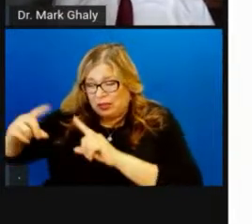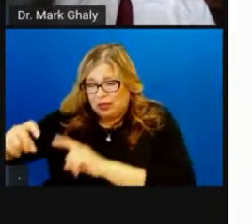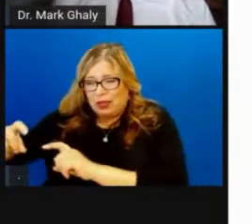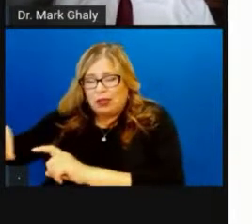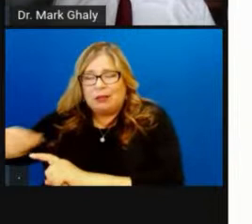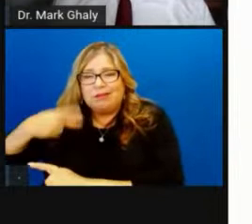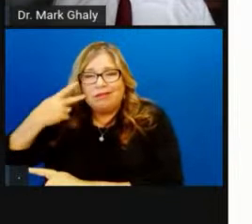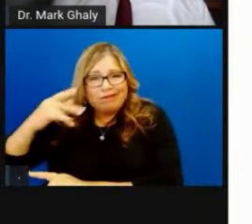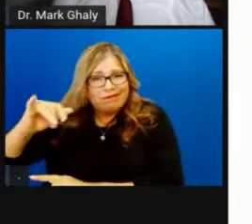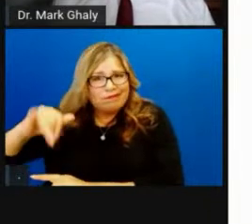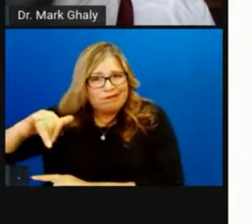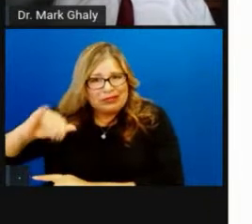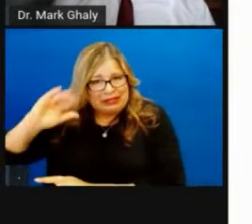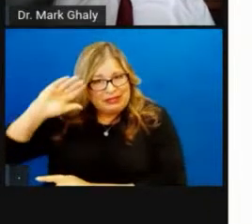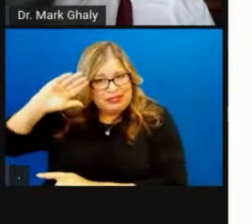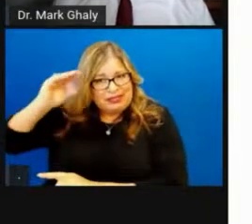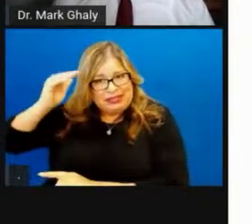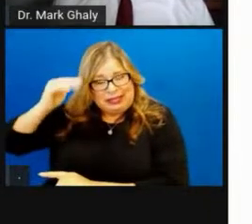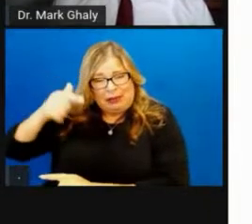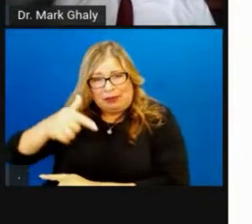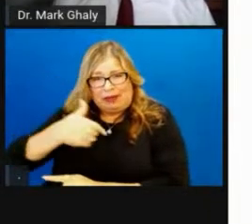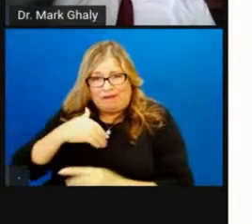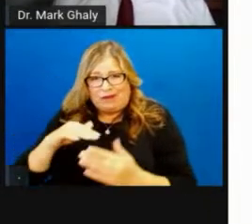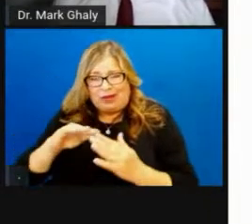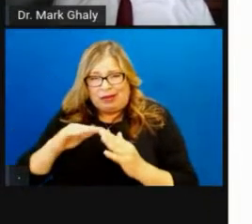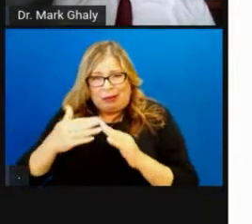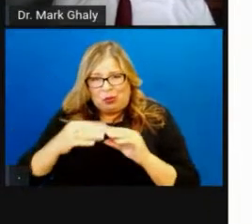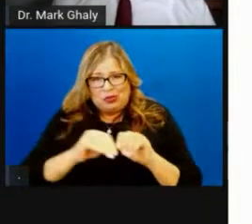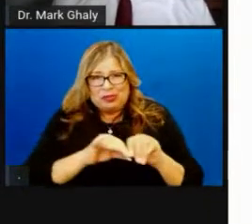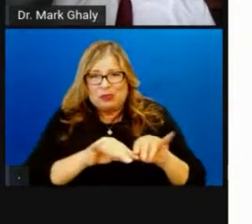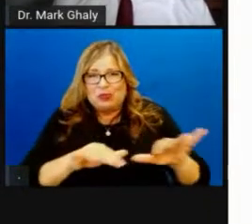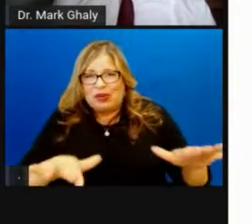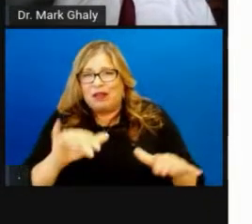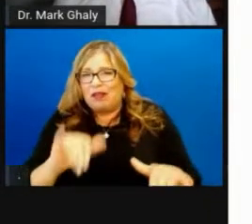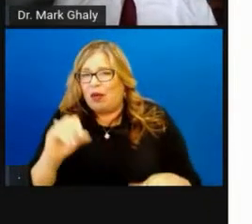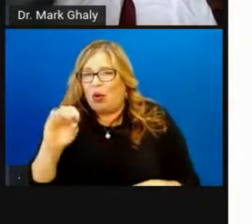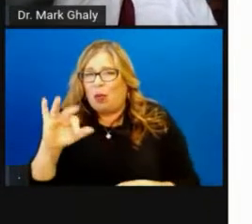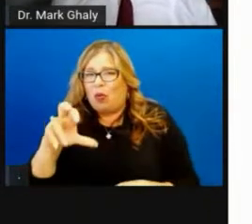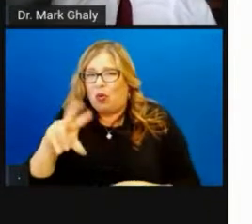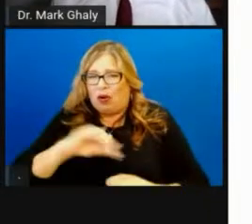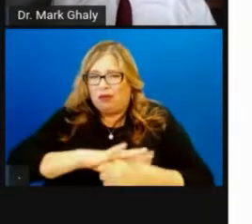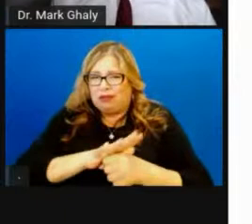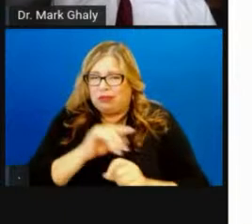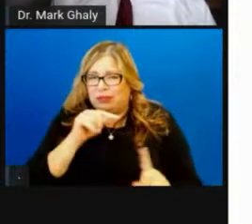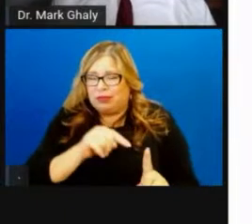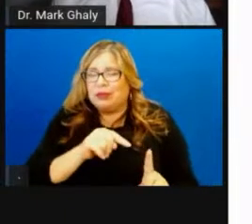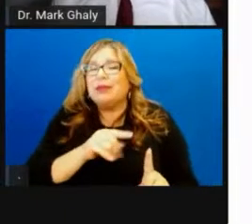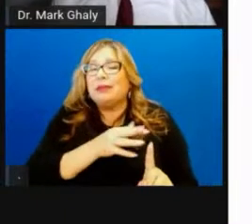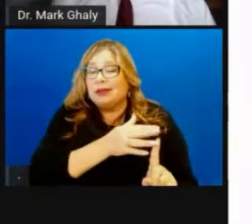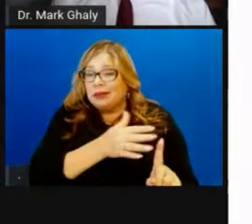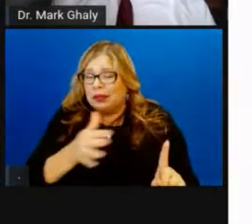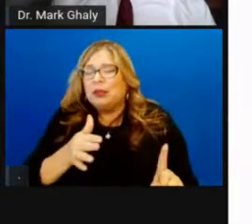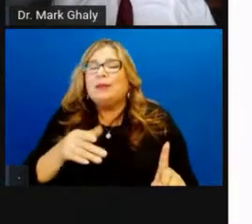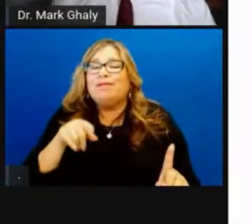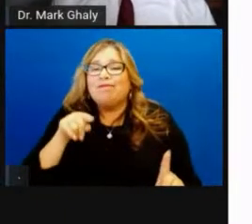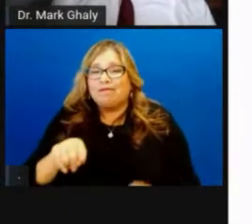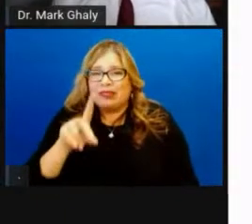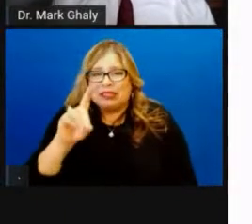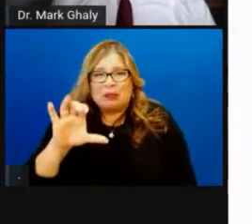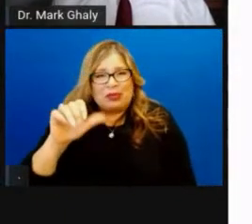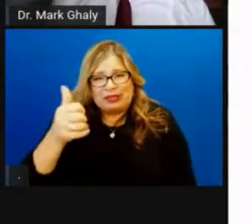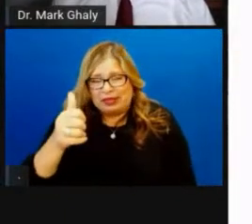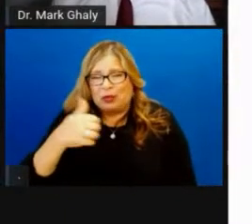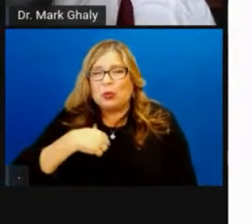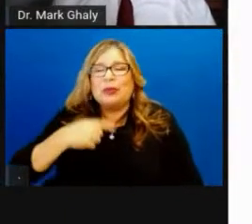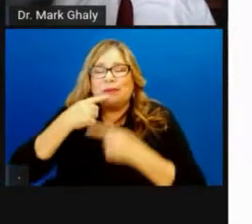was community spread of Omicron. And then on December 10th, we announced that we would put in place a